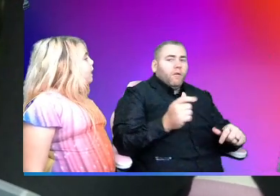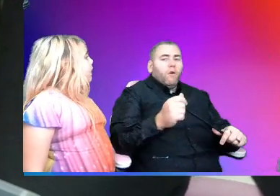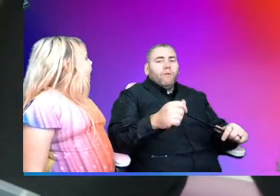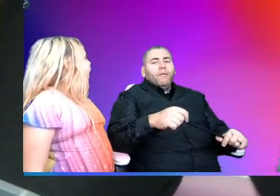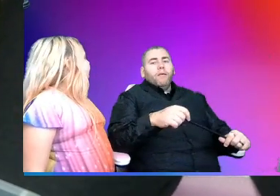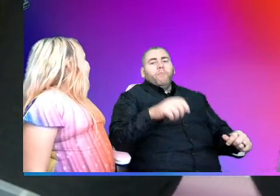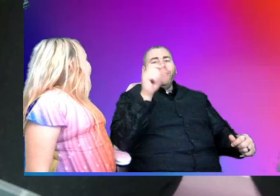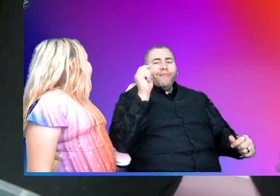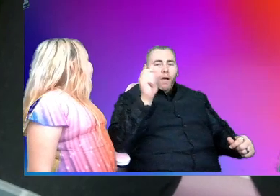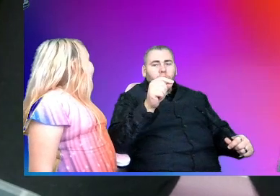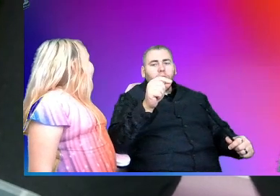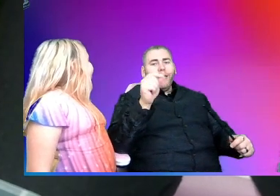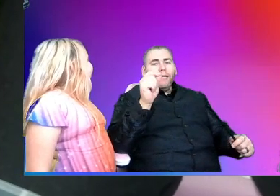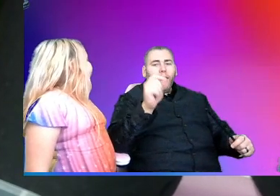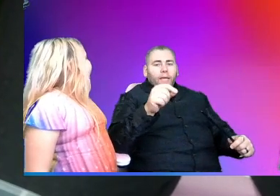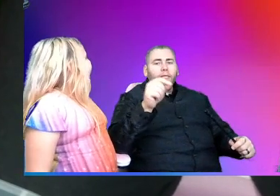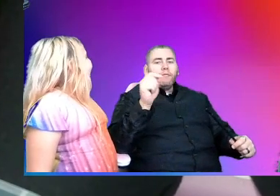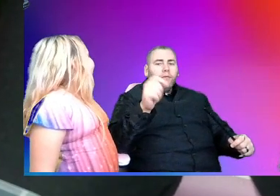announcement video and type in